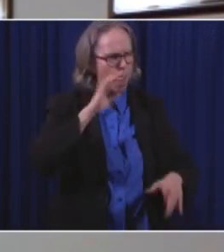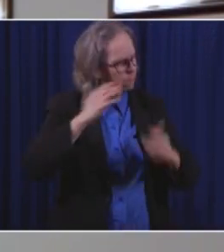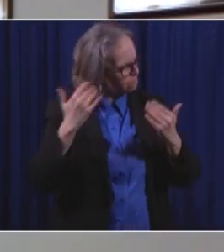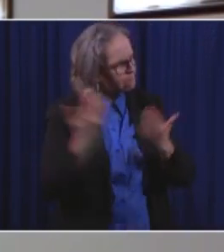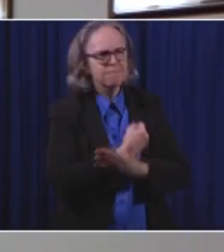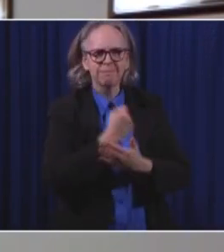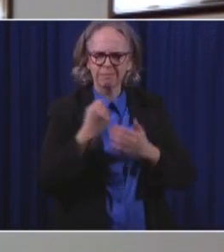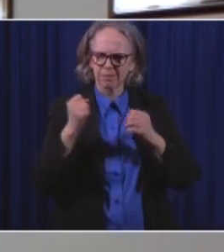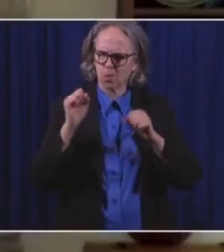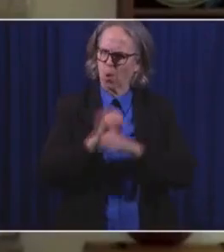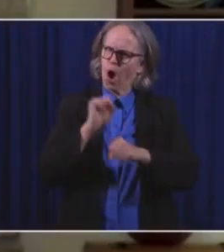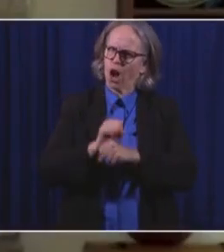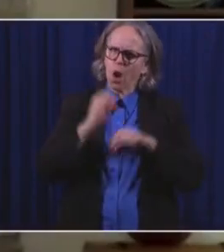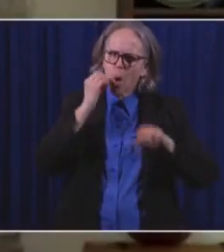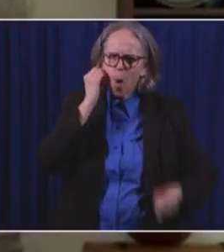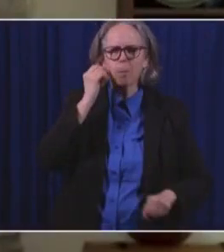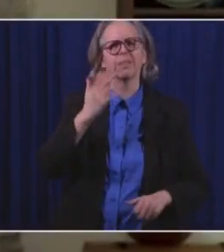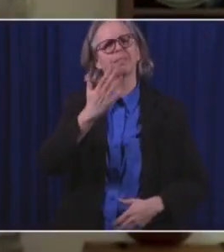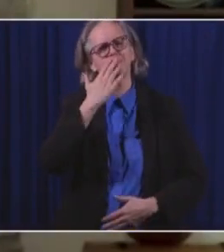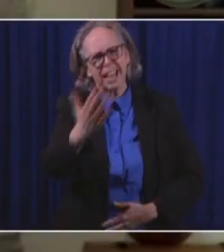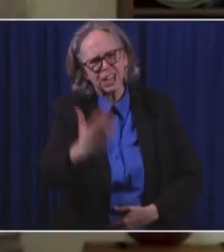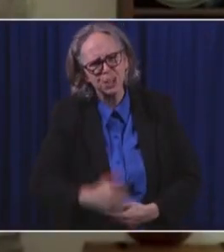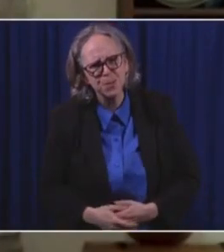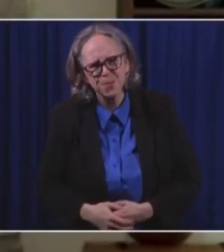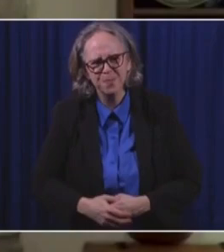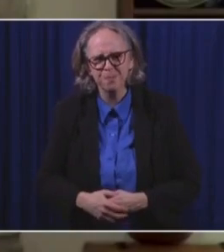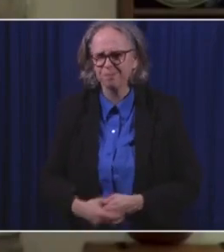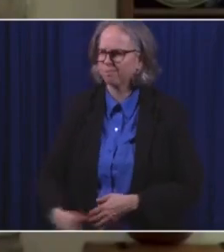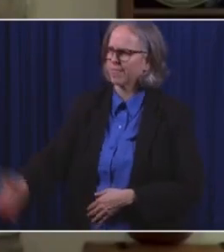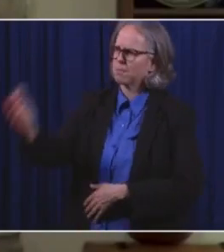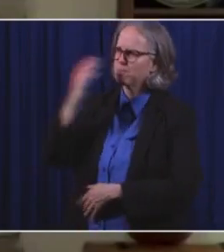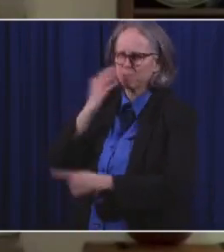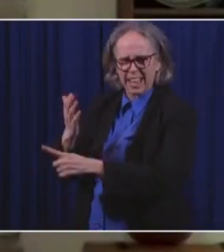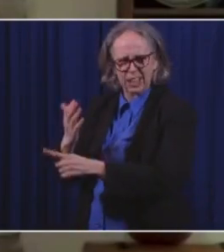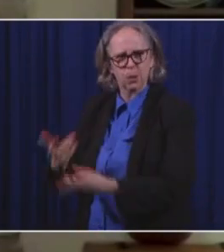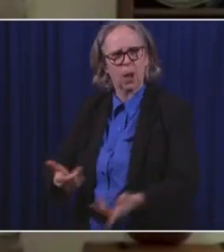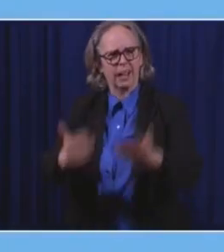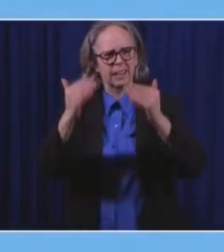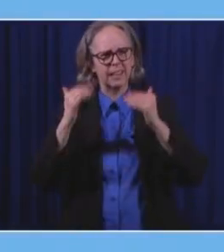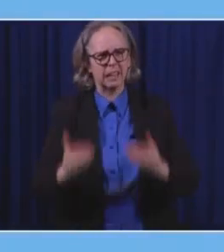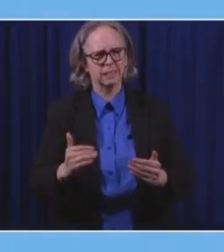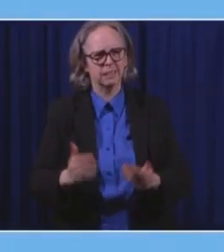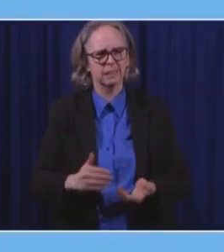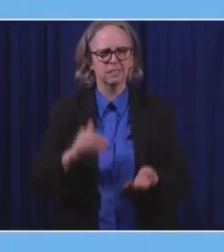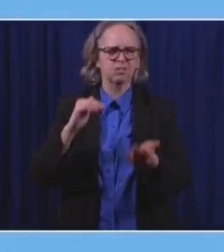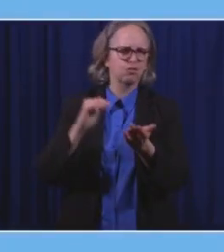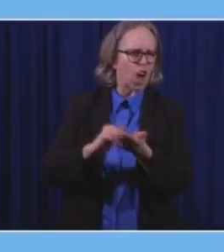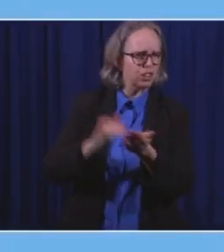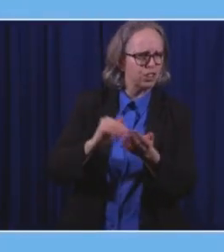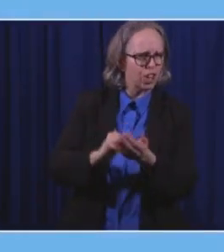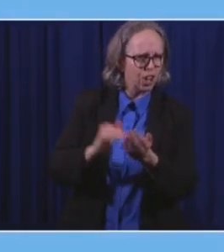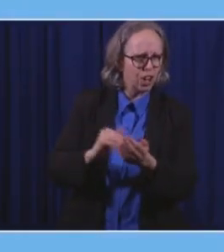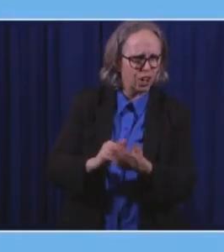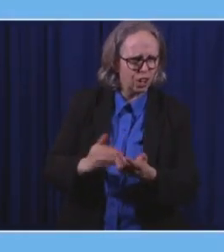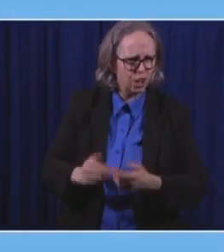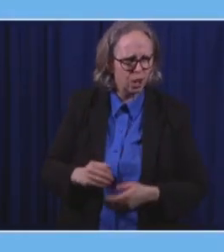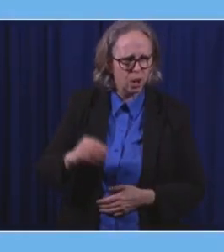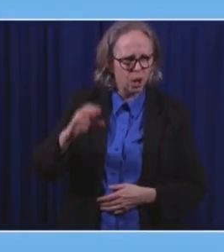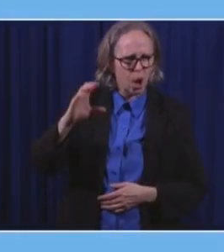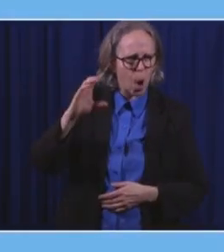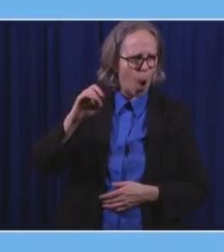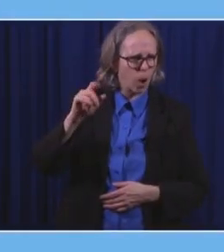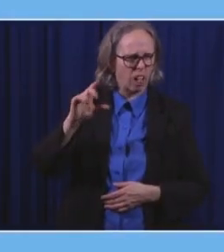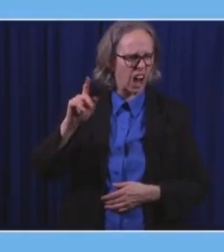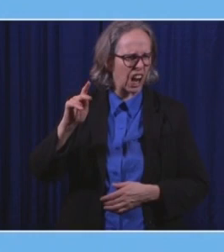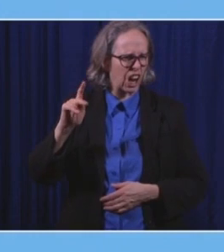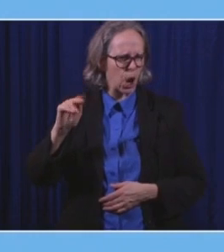home. Thank you. Doctor, thank you very much. Next is Dr. Virginia Holokonova, Chief of Staff at